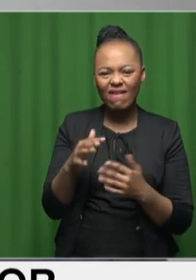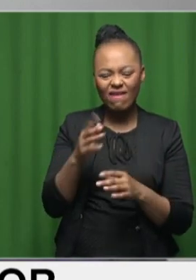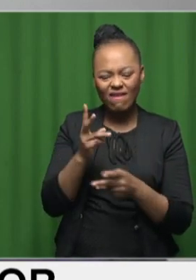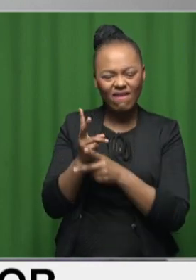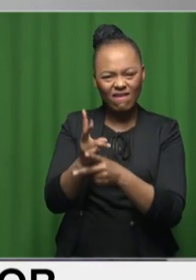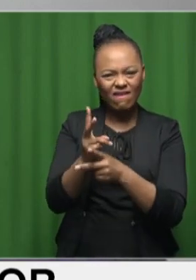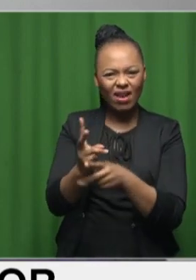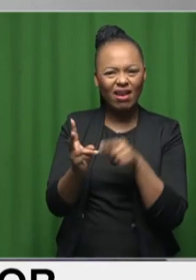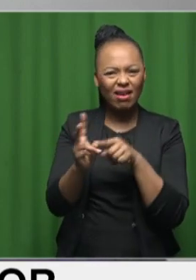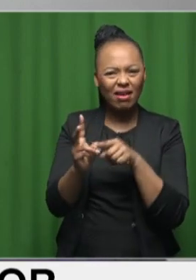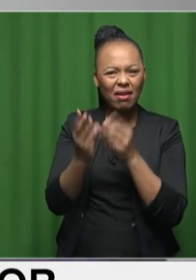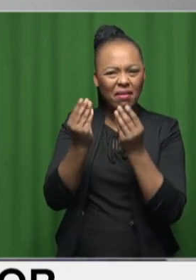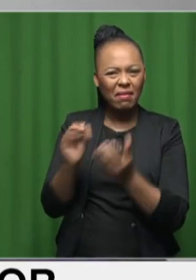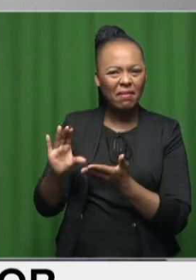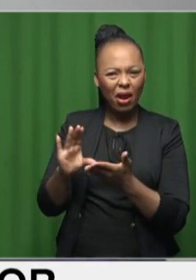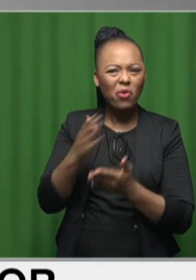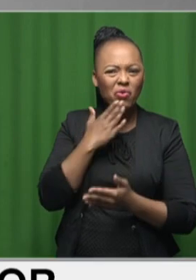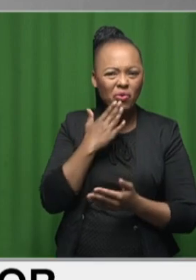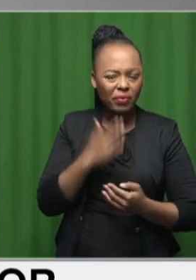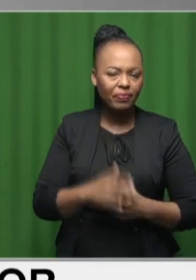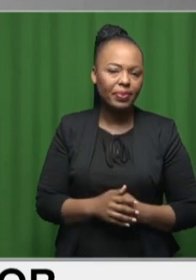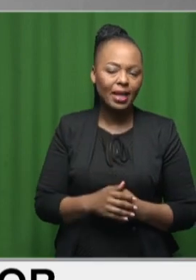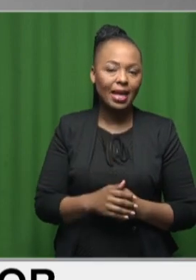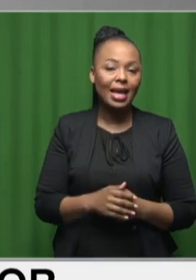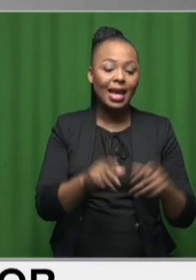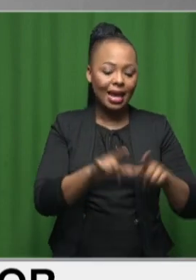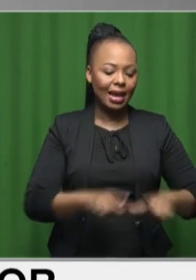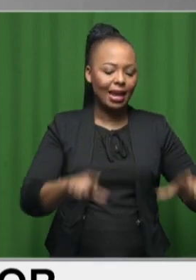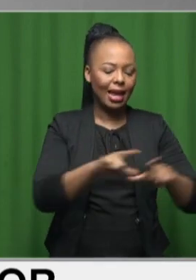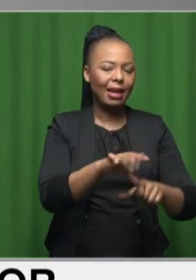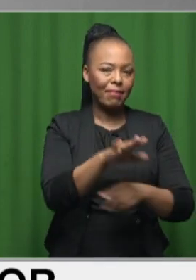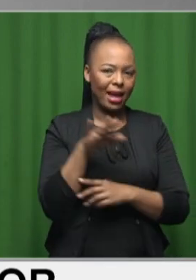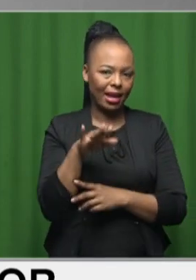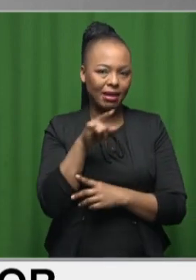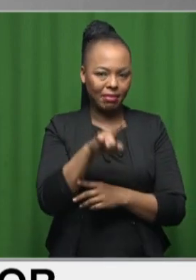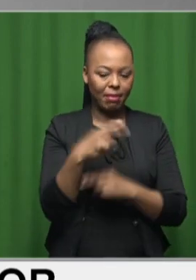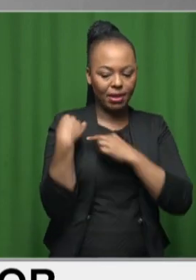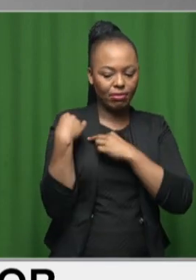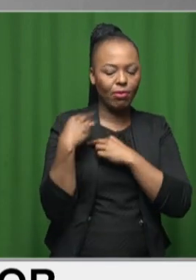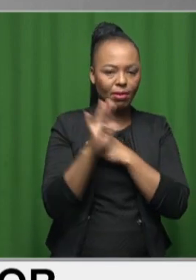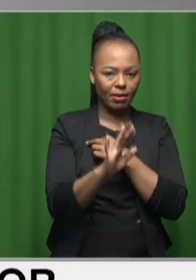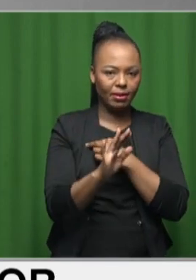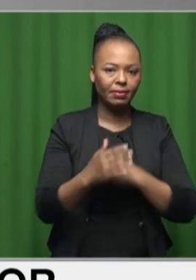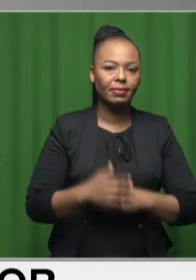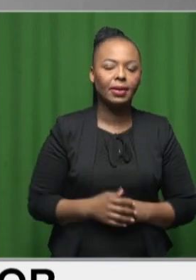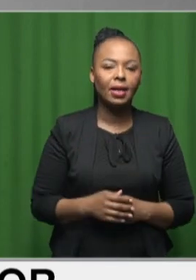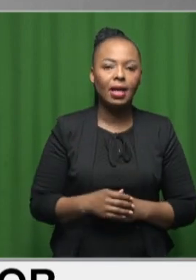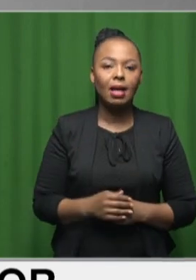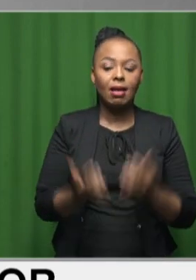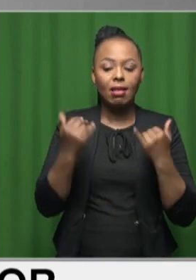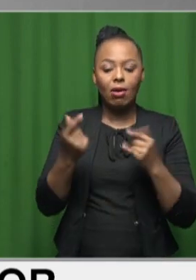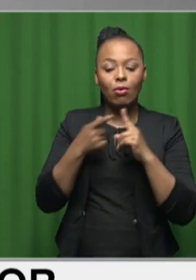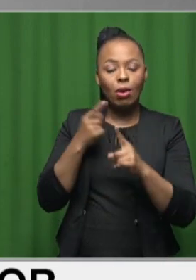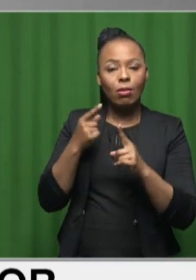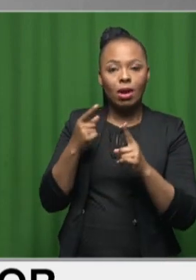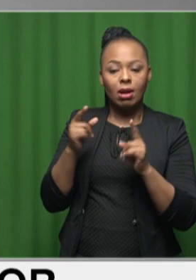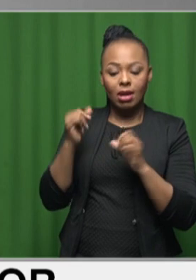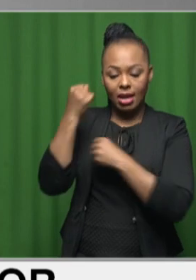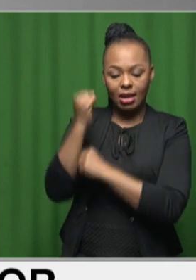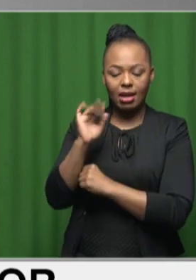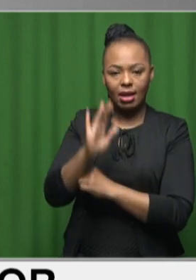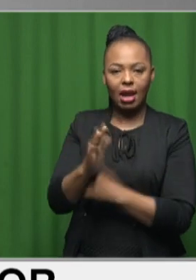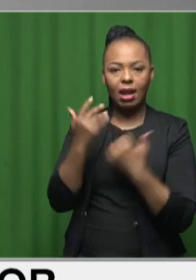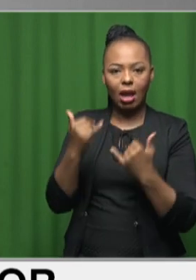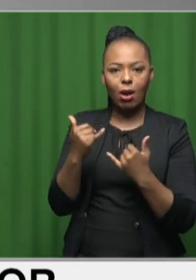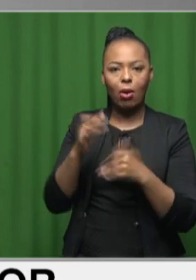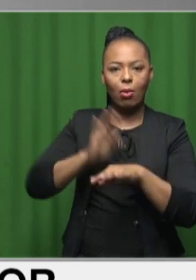The fund will be operated by the land bank. We have noted the request that came also from our industry that we should actually bring in